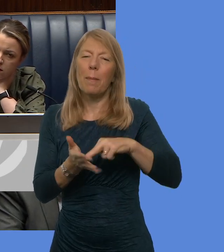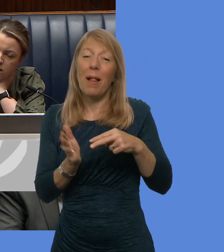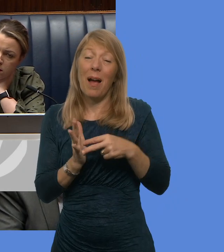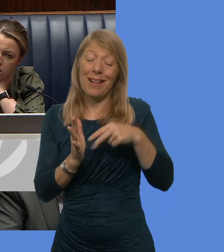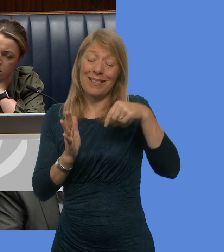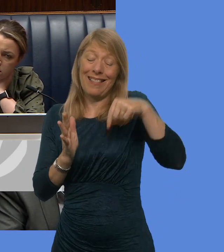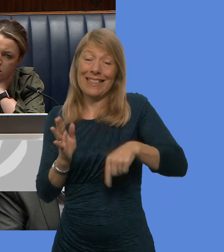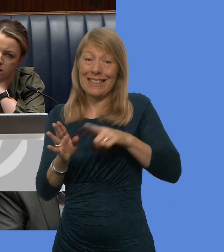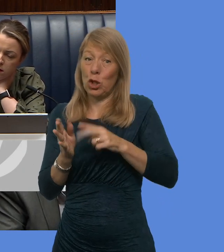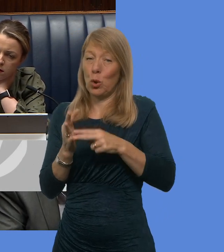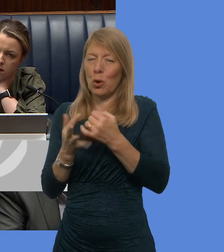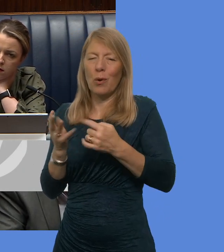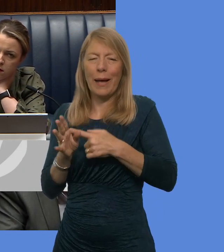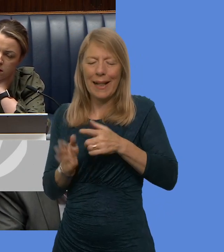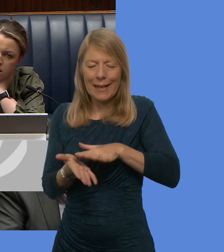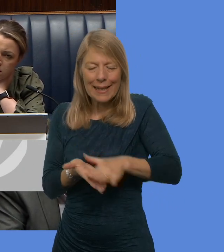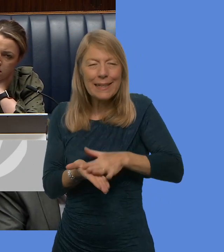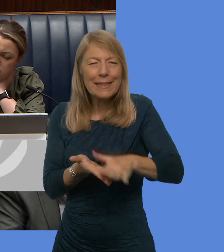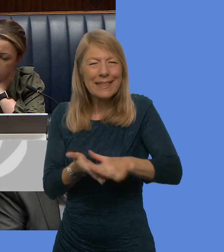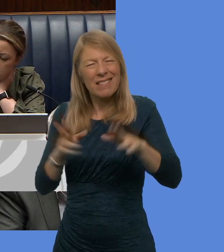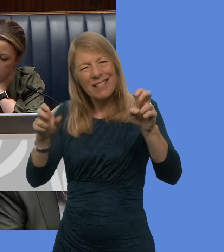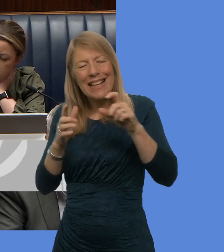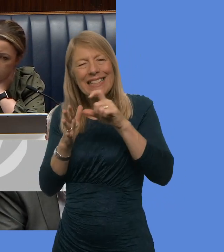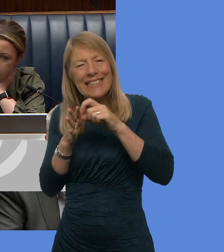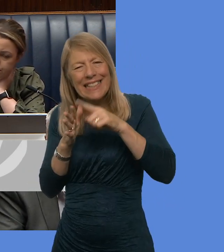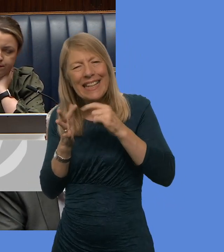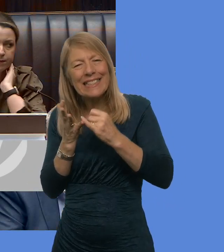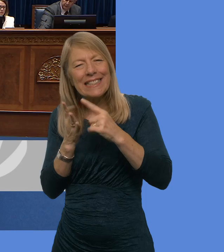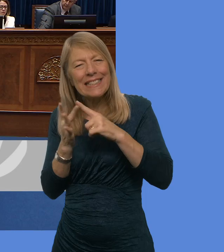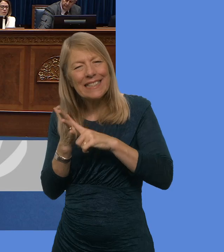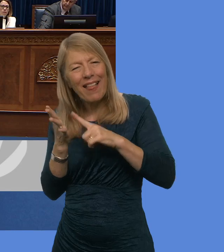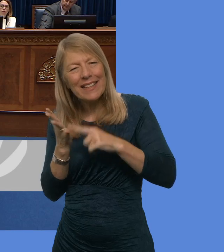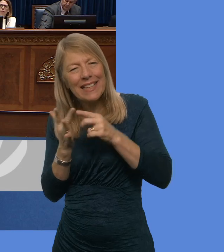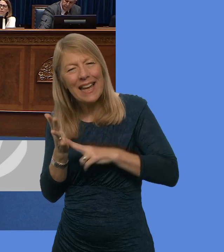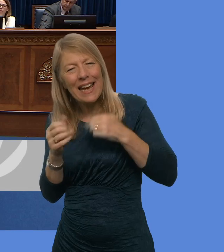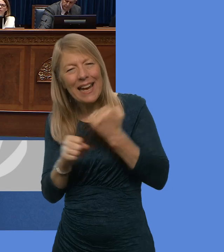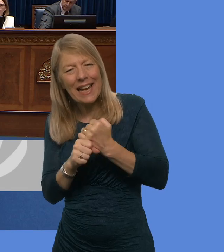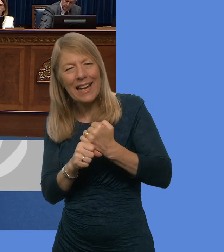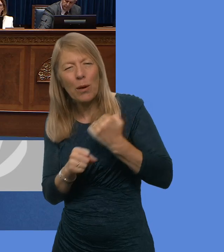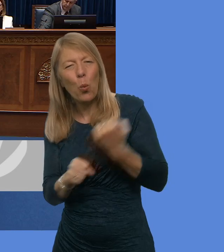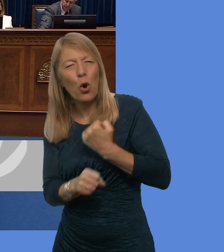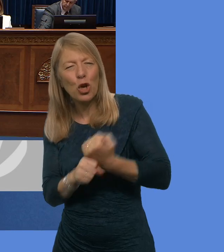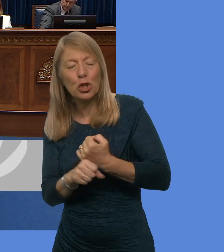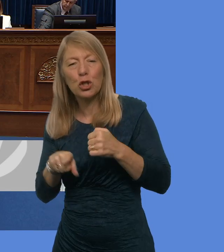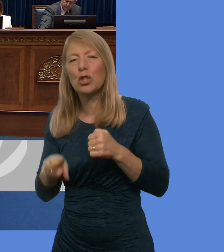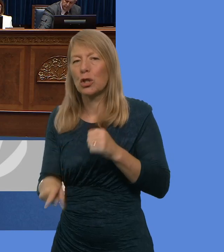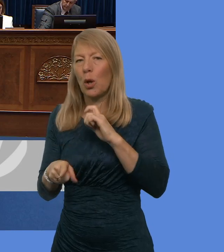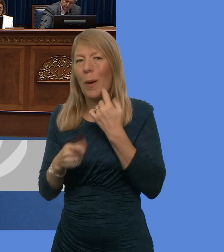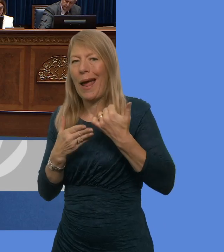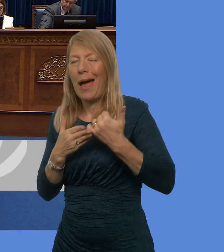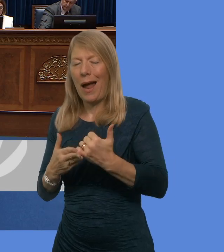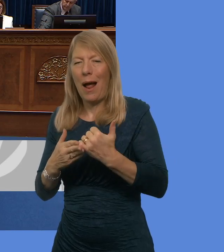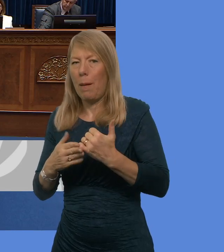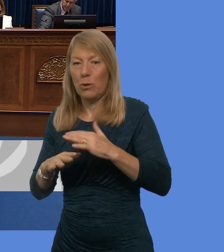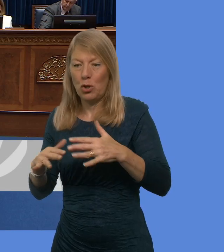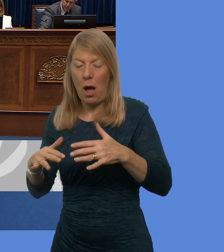year in Newry for designated underground culvert infrastructure. Ms. Cummins. Thank the Minister for his answer so far, particularly as we come